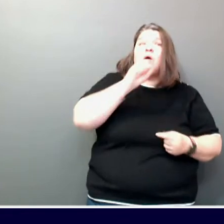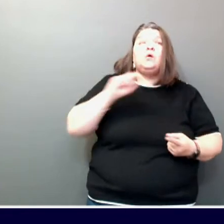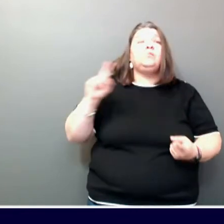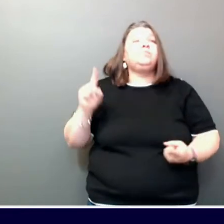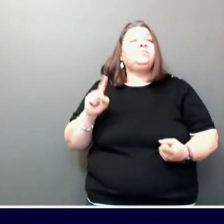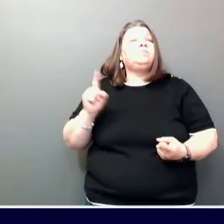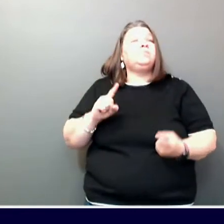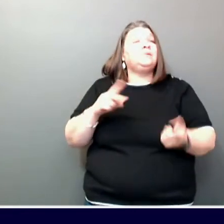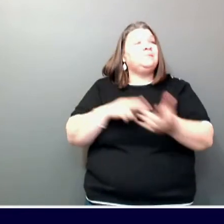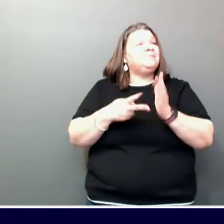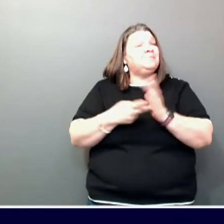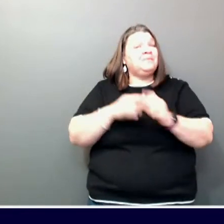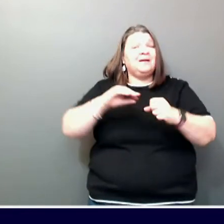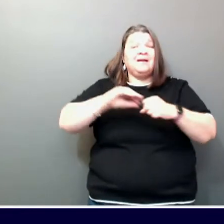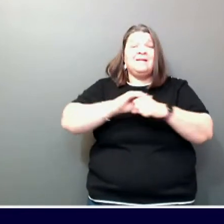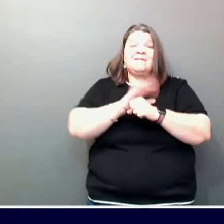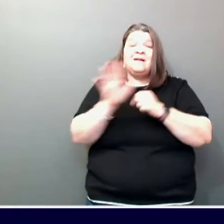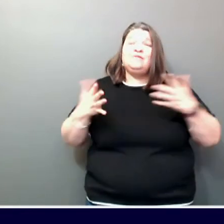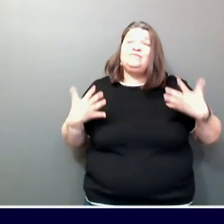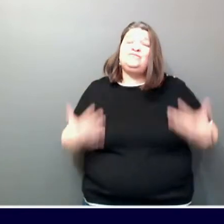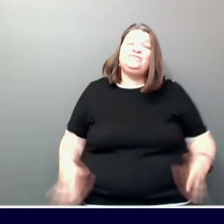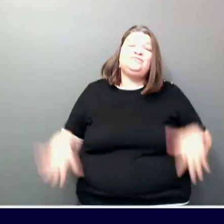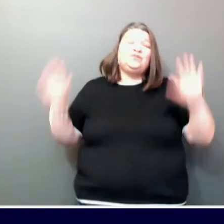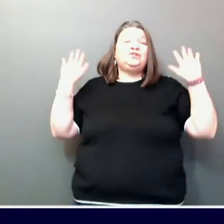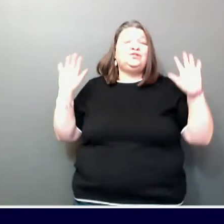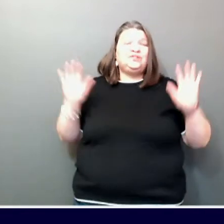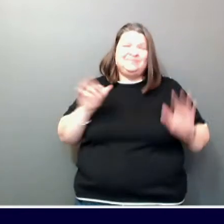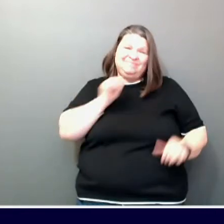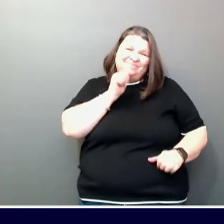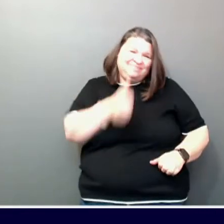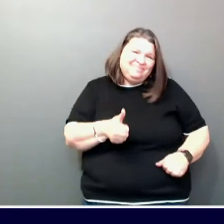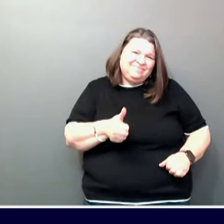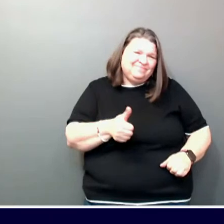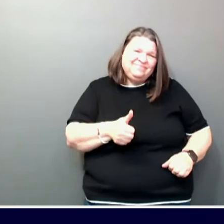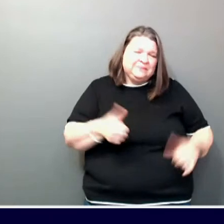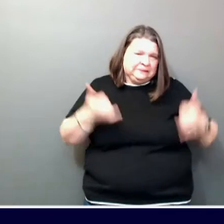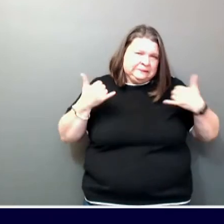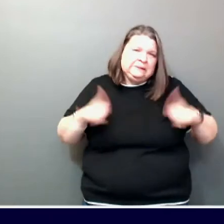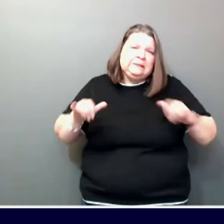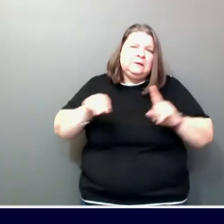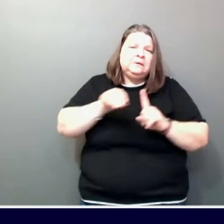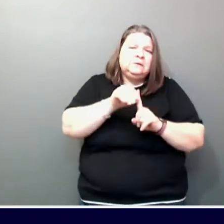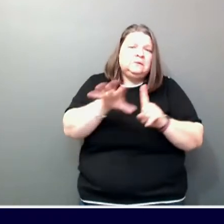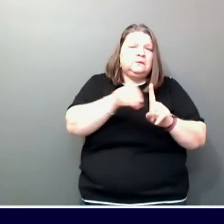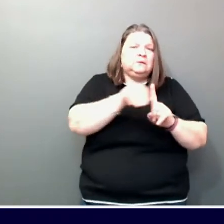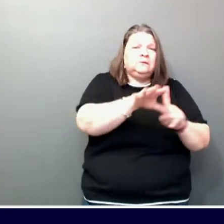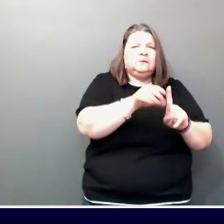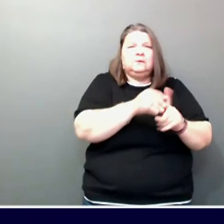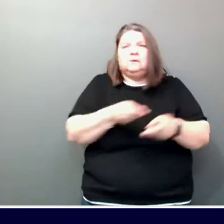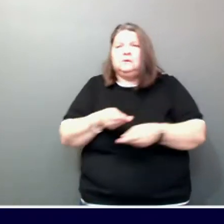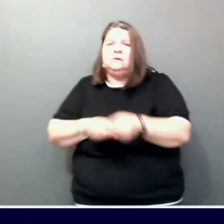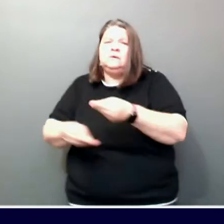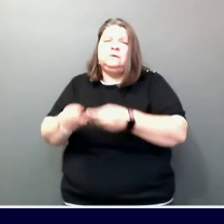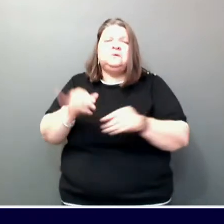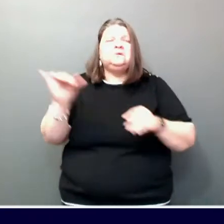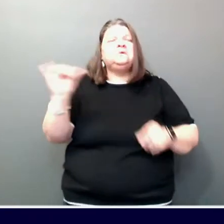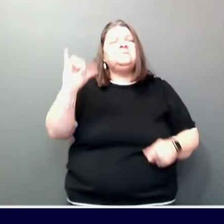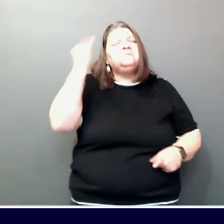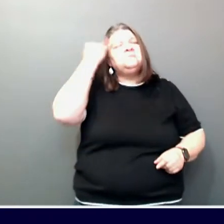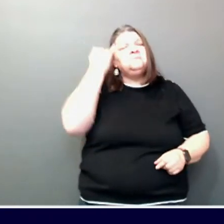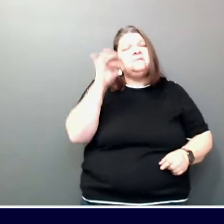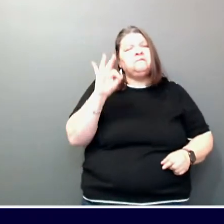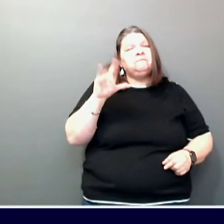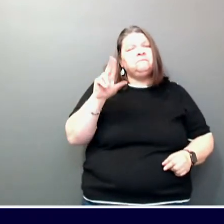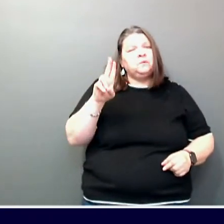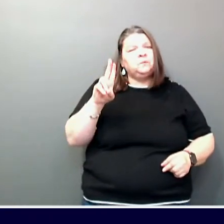What we've seen with prior pandemics, whether it's influenza or others, is that they stick around in